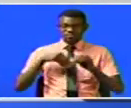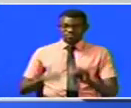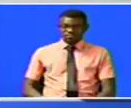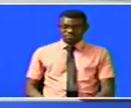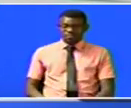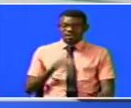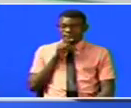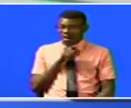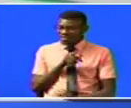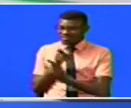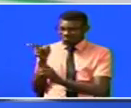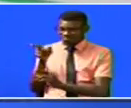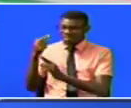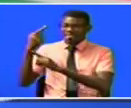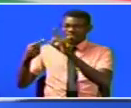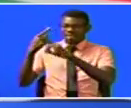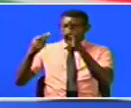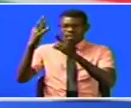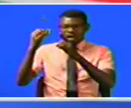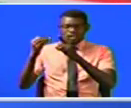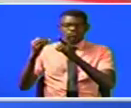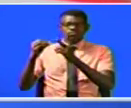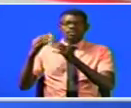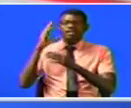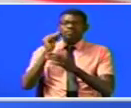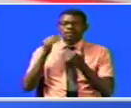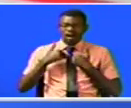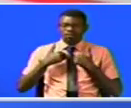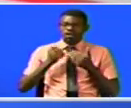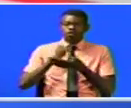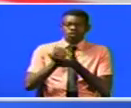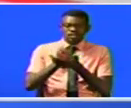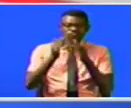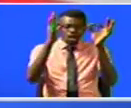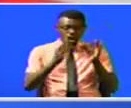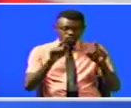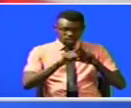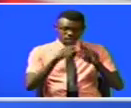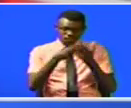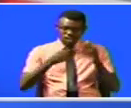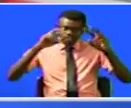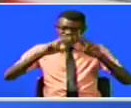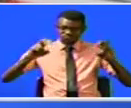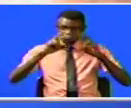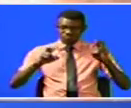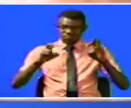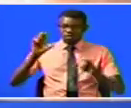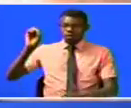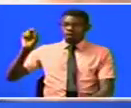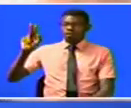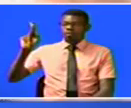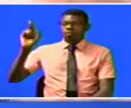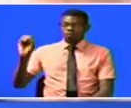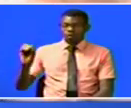For a man with close to 30 years' experience in auditing, accounting, and financial investigations, Edward Ouko